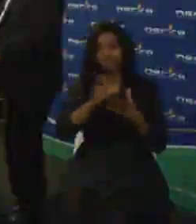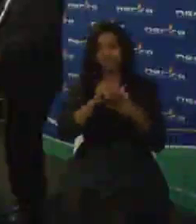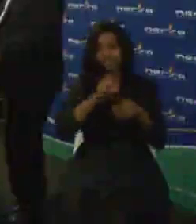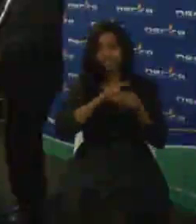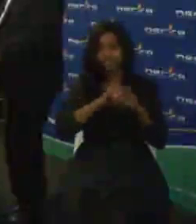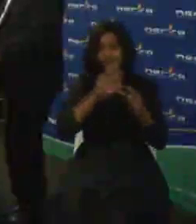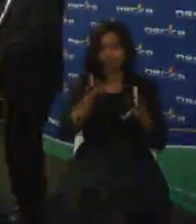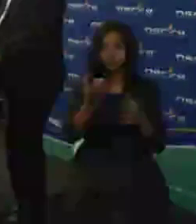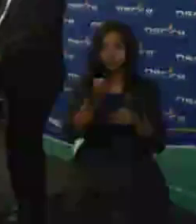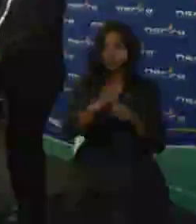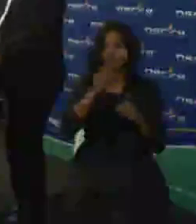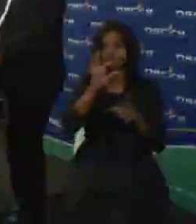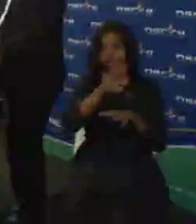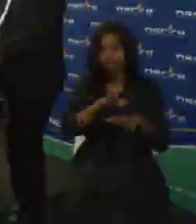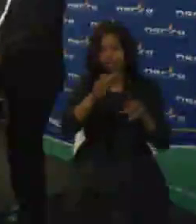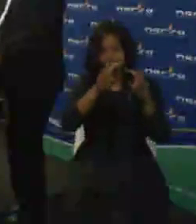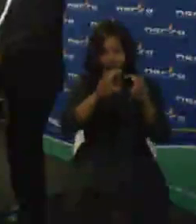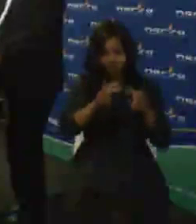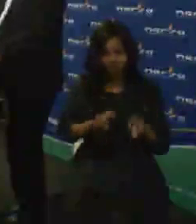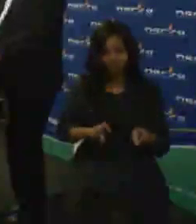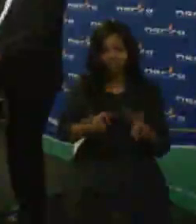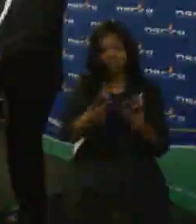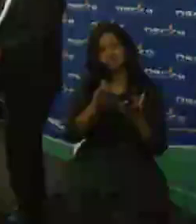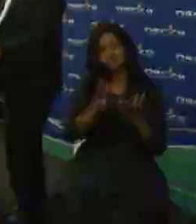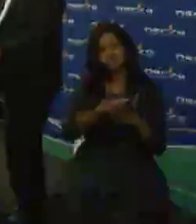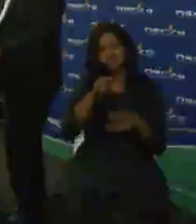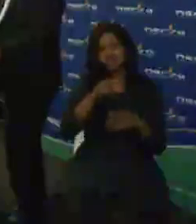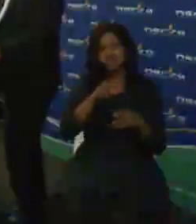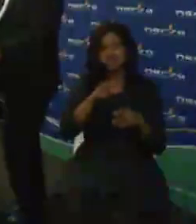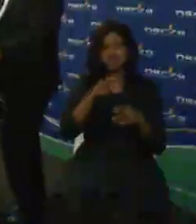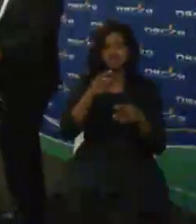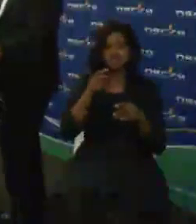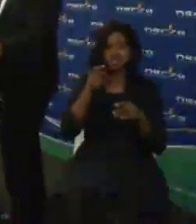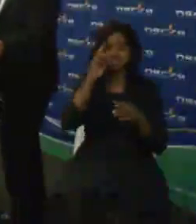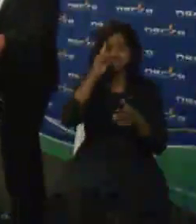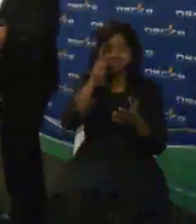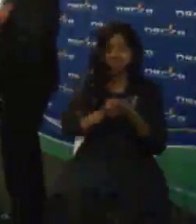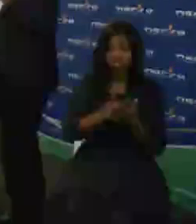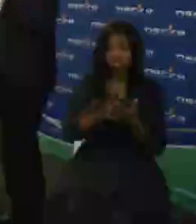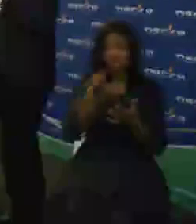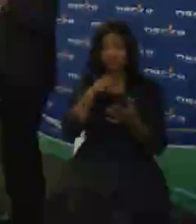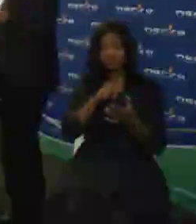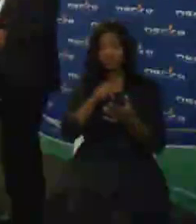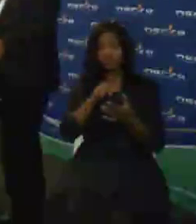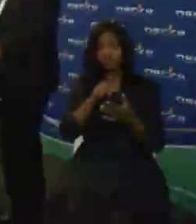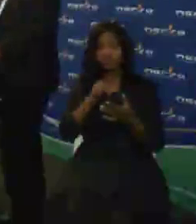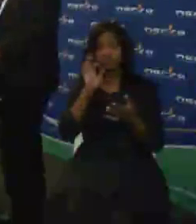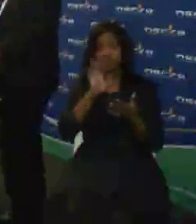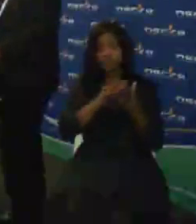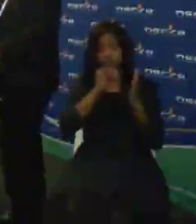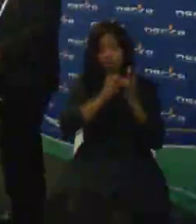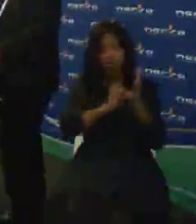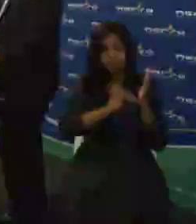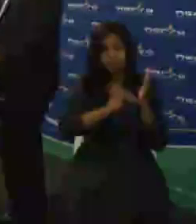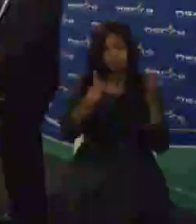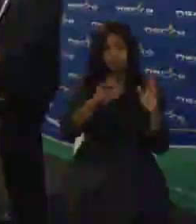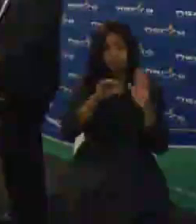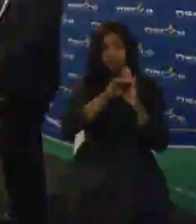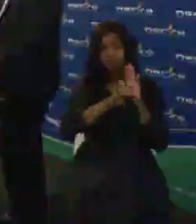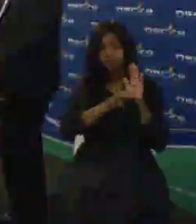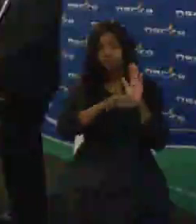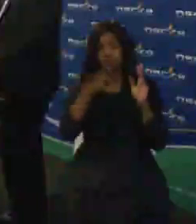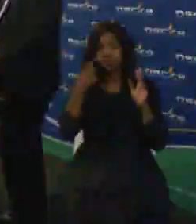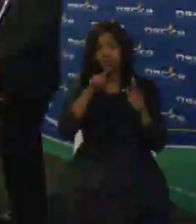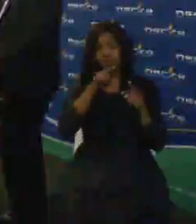around investigations. And in their reasons for decisions, and they put it in each of the